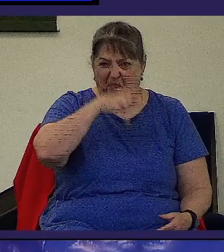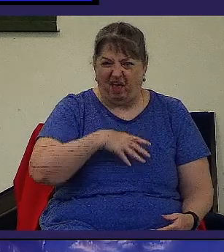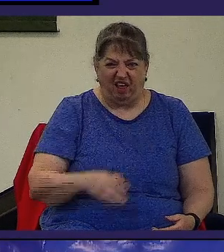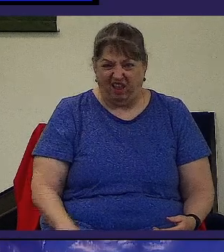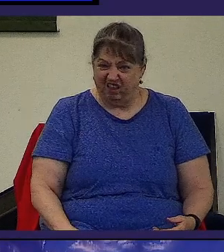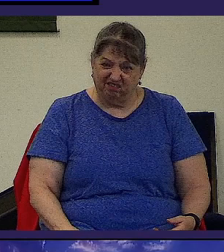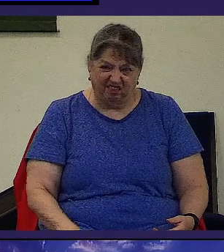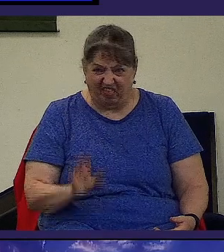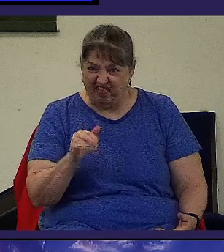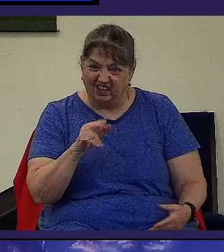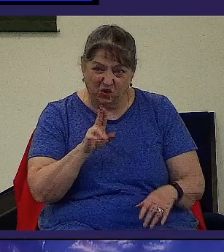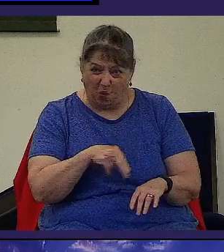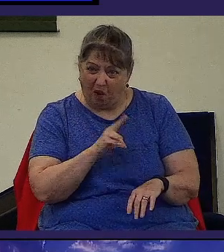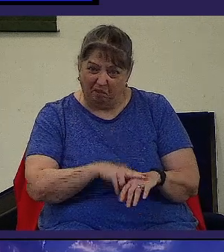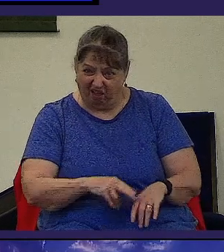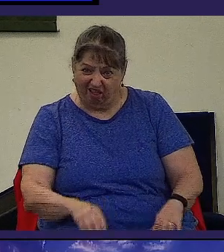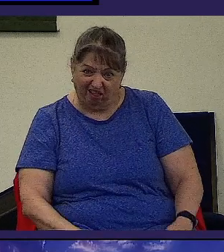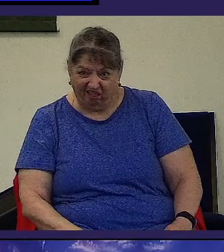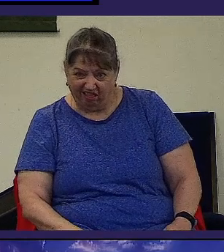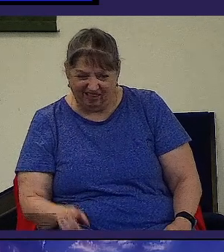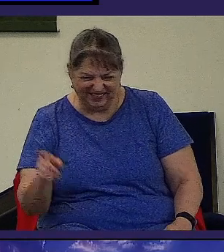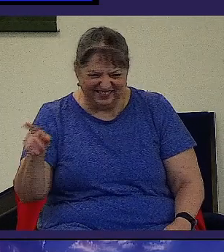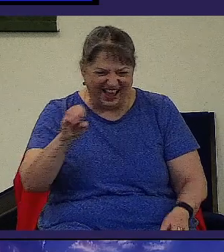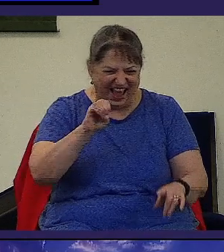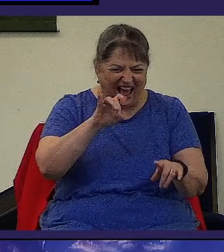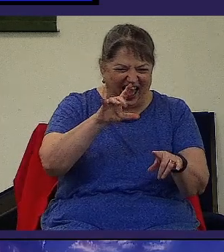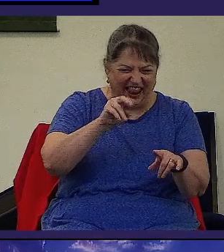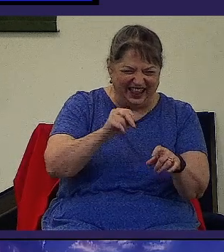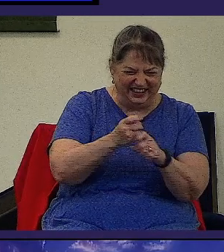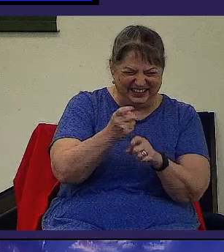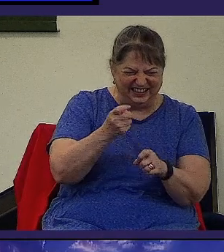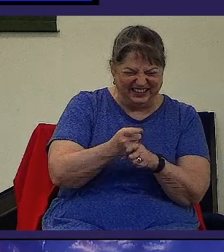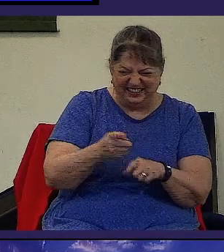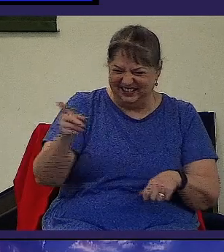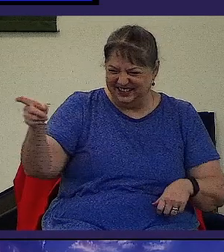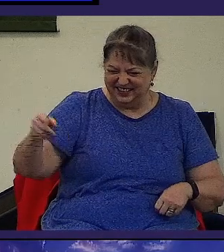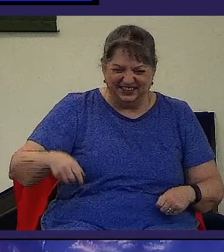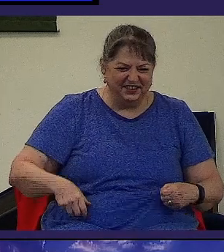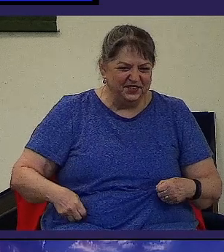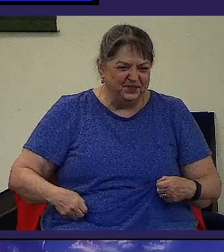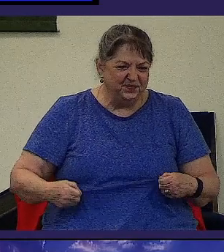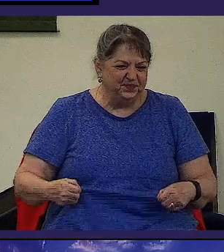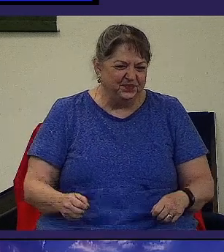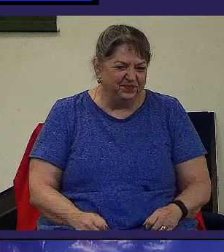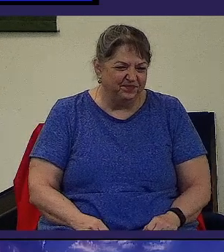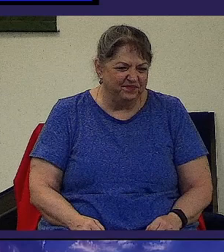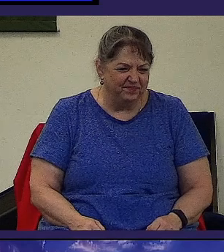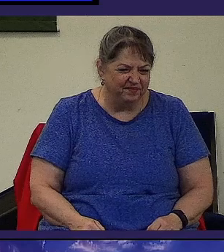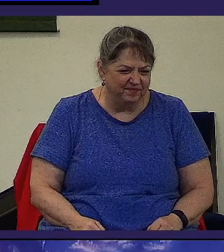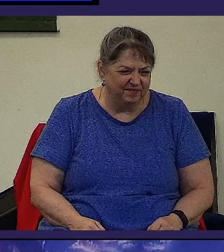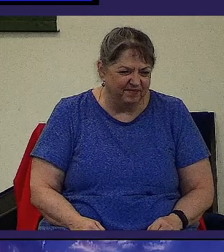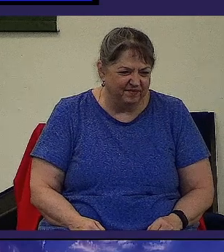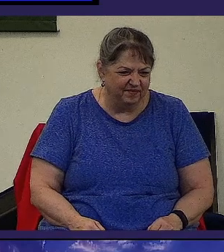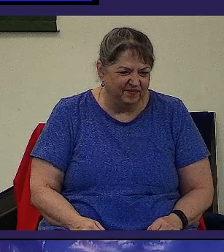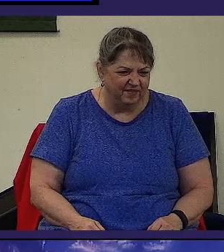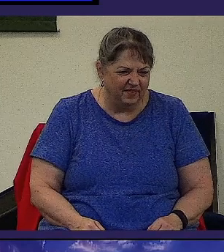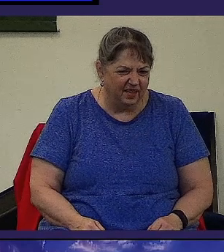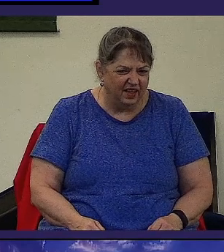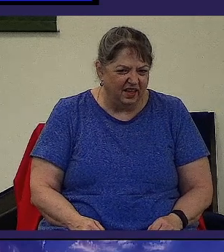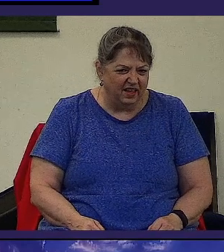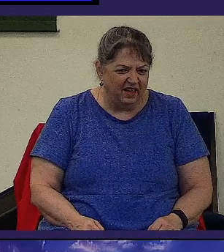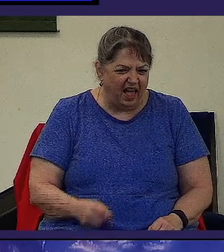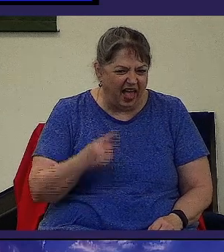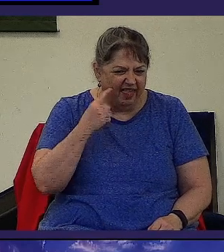and uh just because of that let me just say this you know not that we're comparing or you know anything like they're